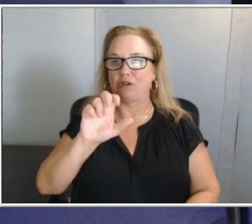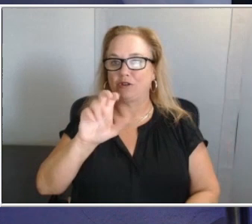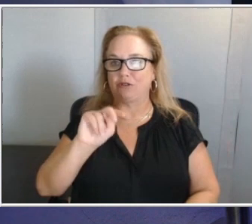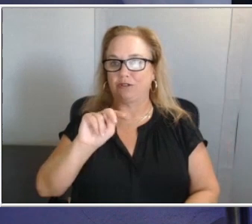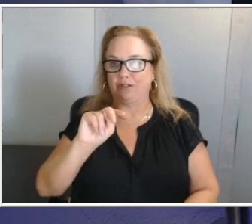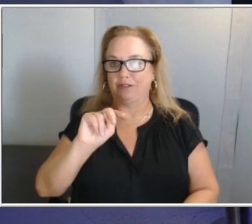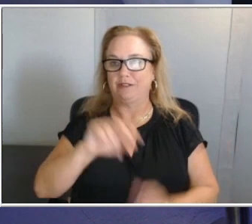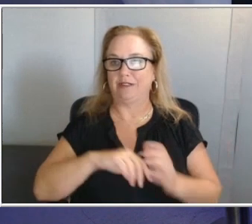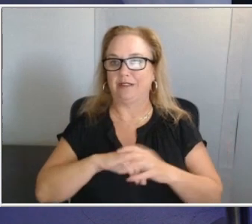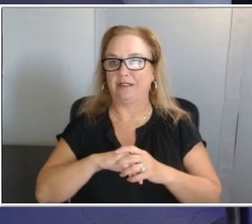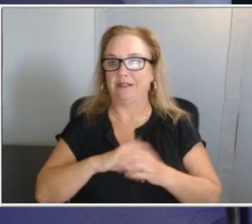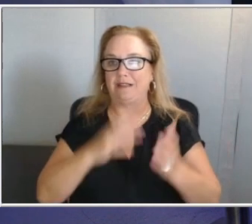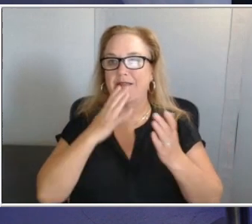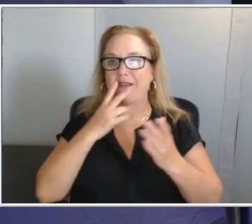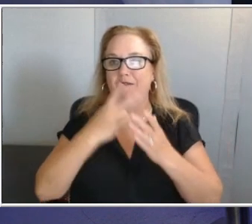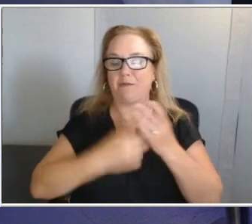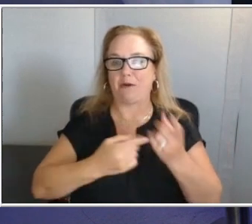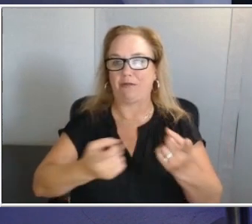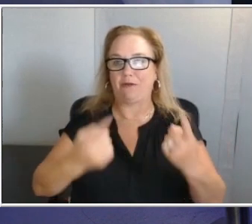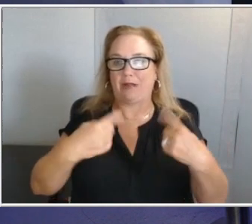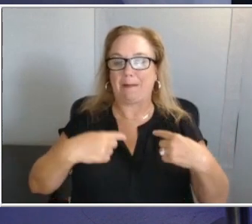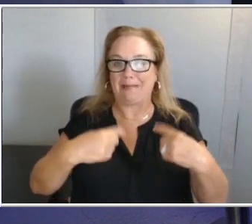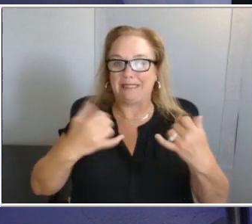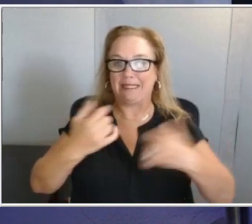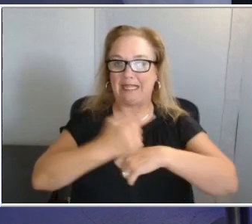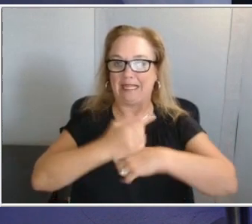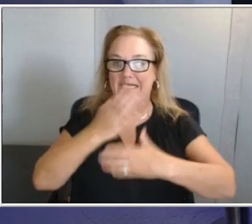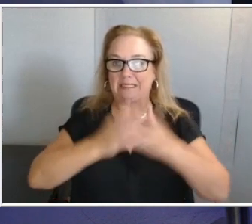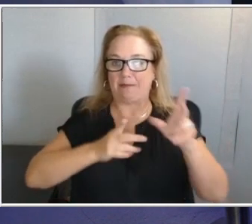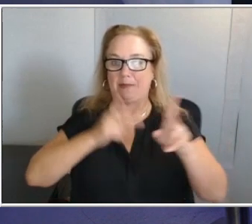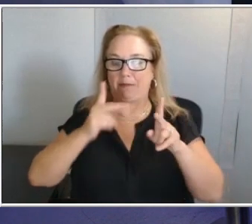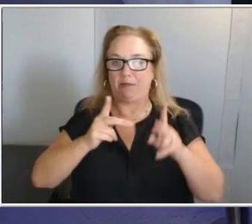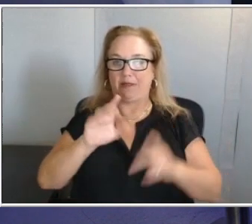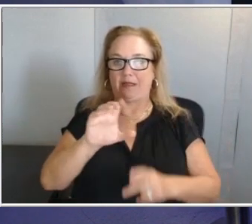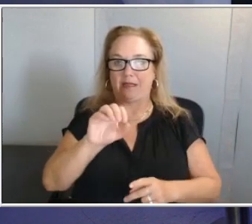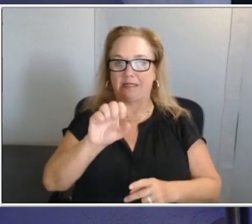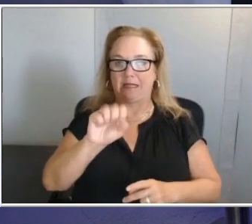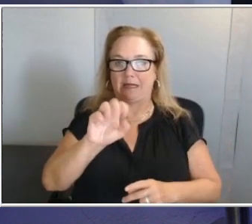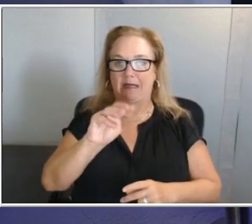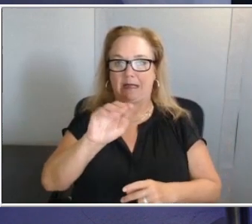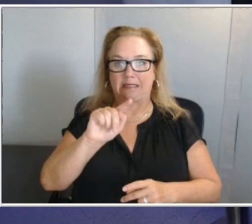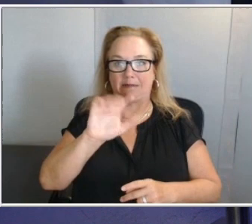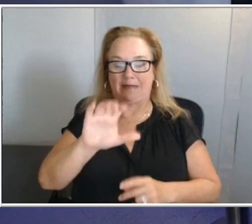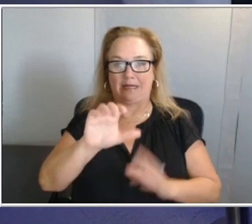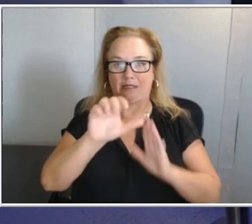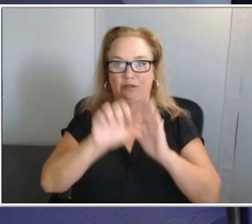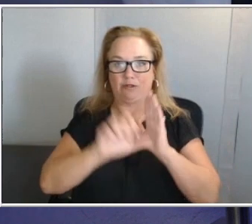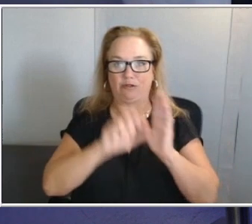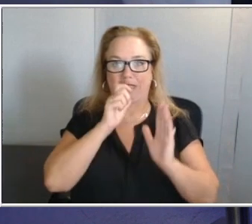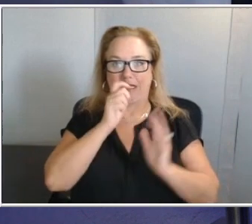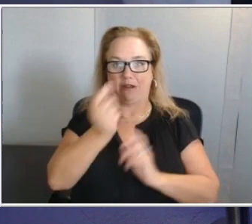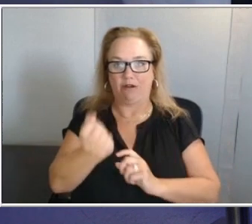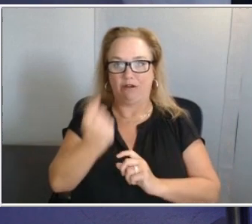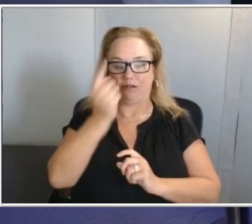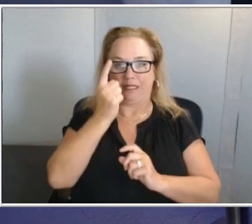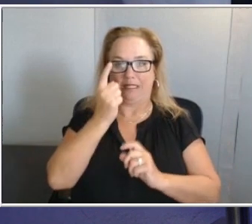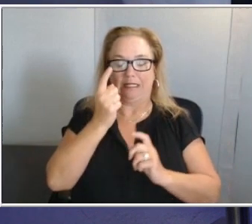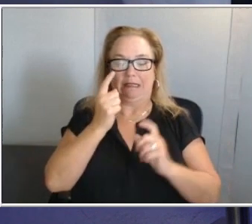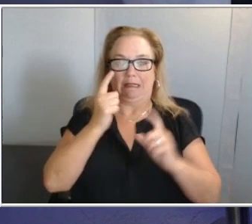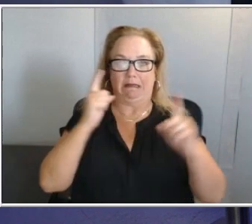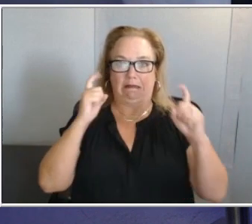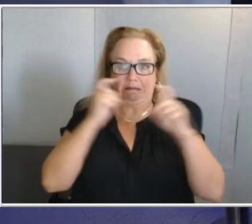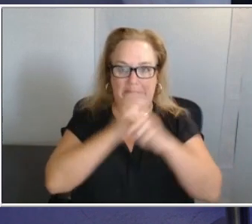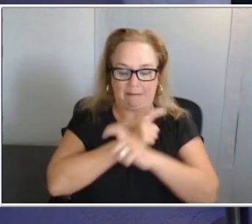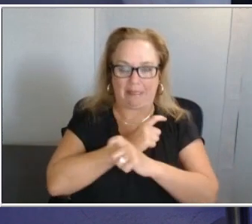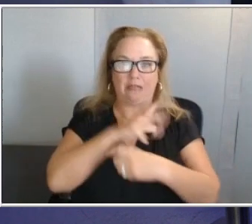Dr. Holding. Thank you both again for being here. Some people think of this as a cosmetic procedure, and they don't understand the intricacies that